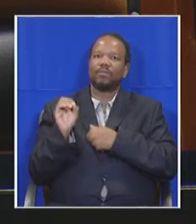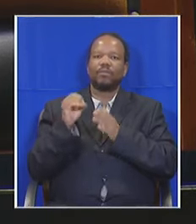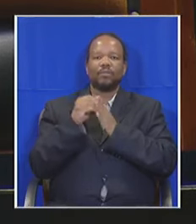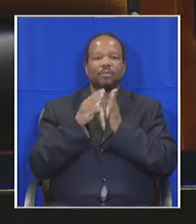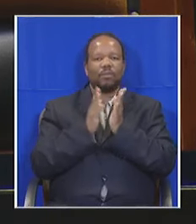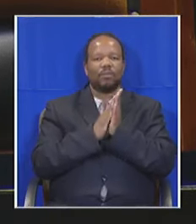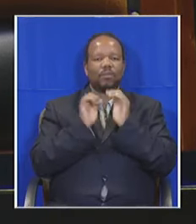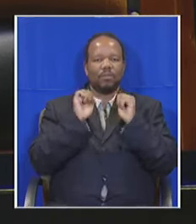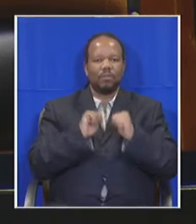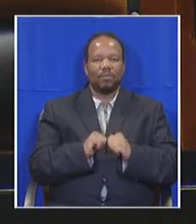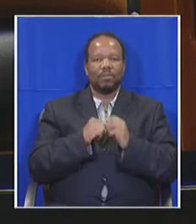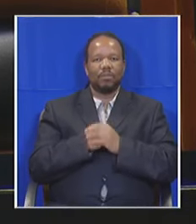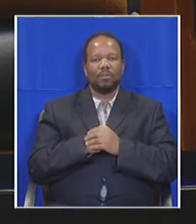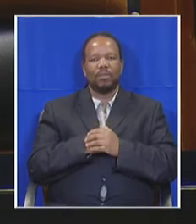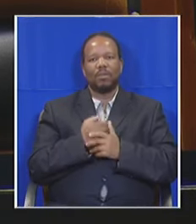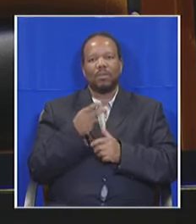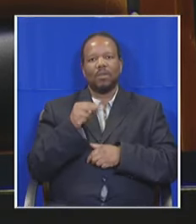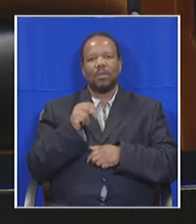objection agreed to. NFP.